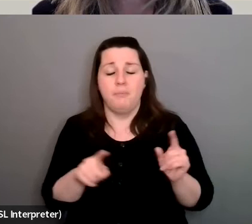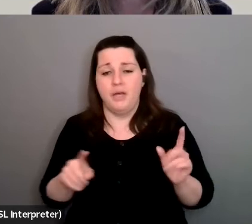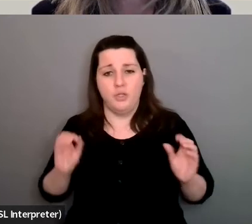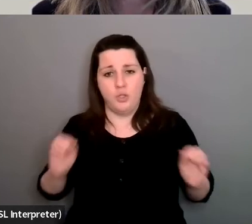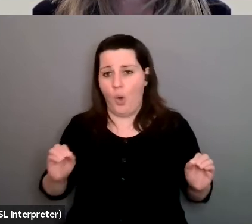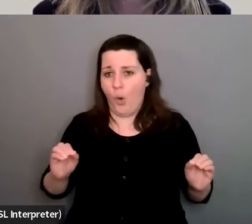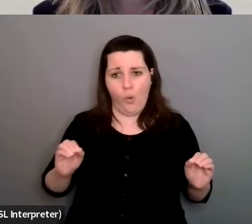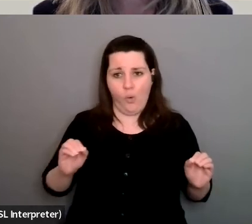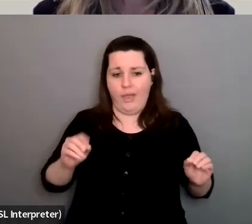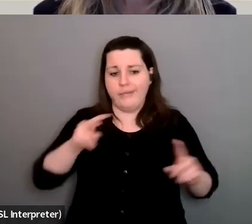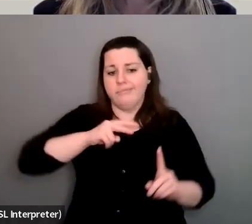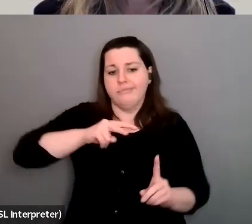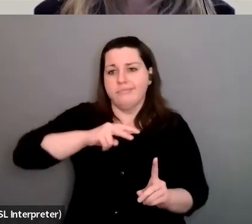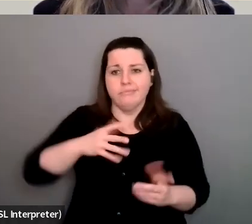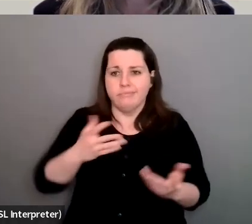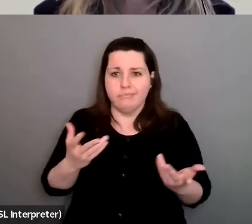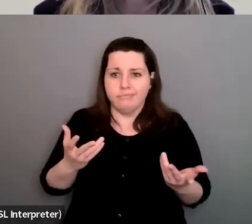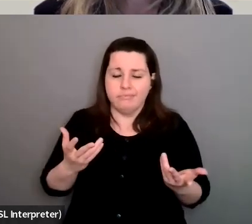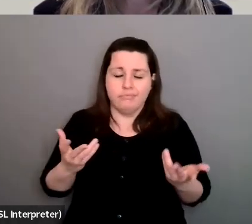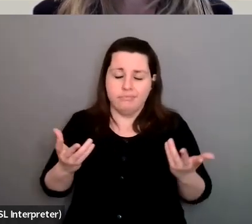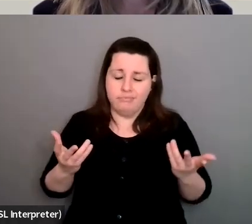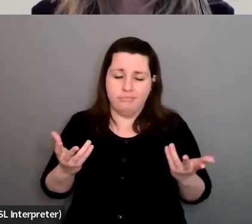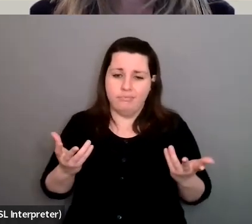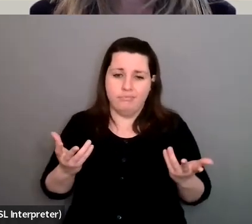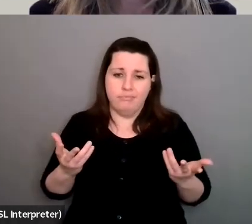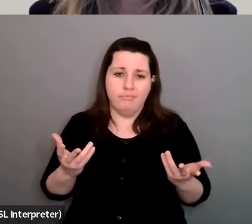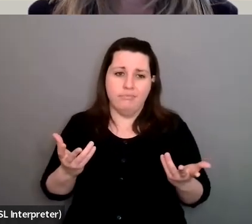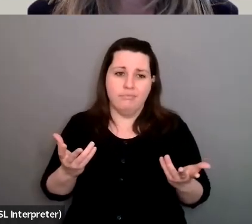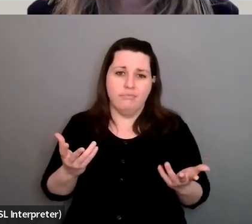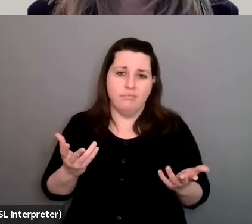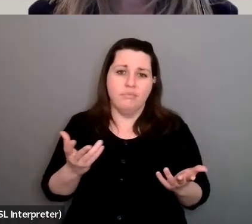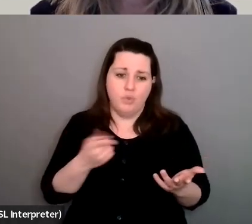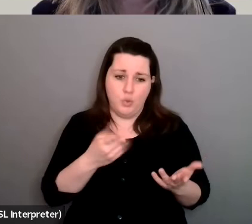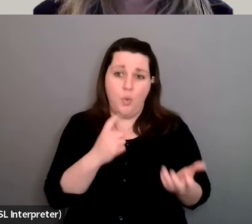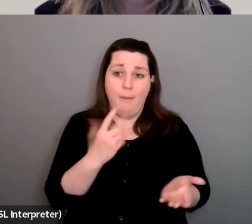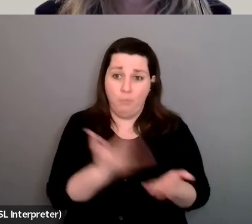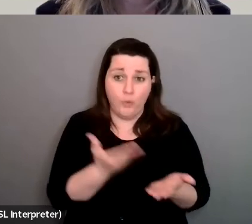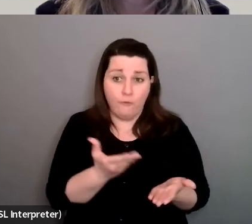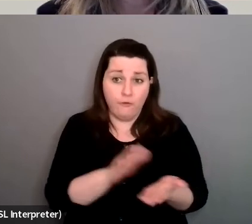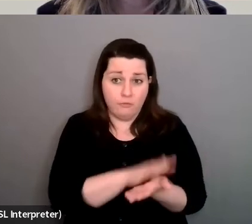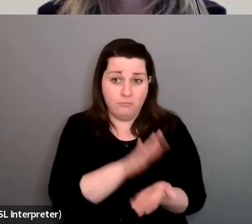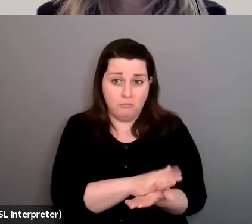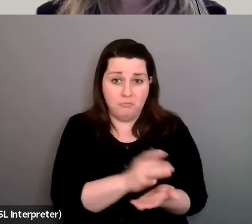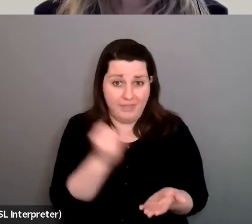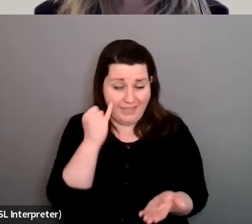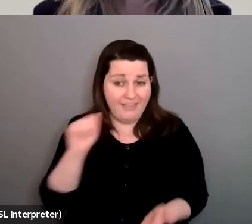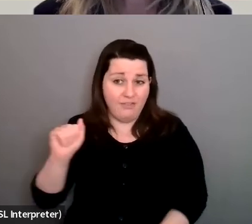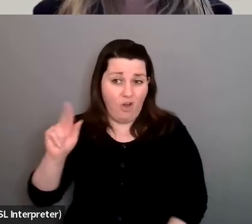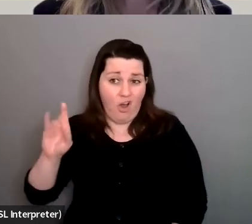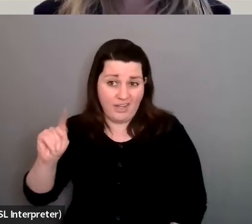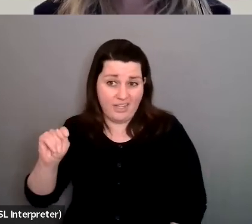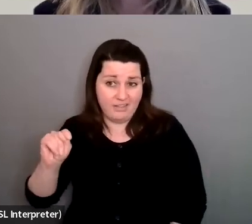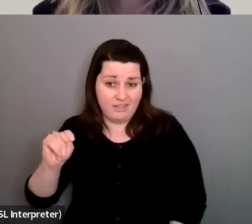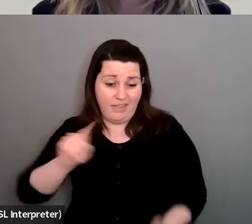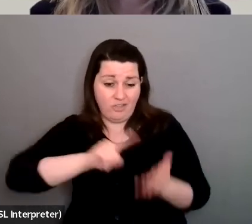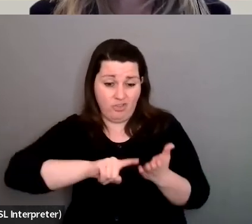policing inside of the program. It is definitely something that you want to have documentation on in the event that you would get audited, because